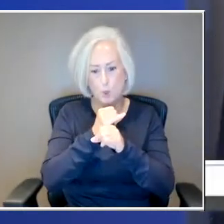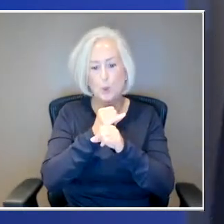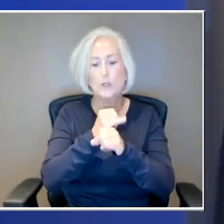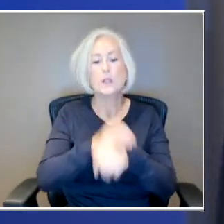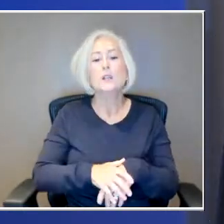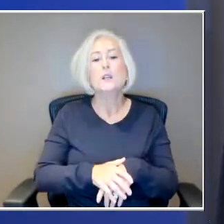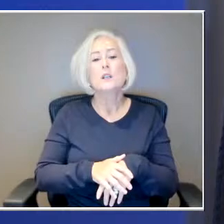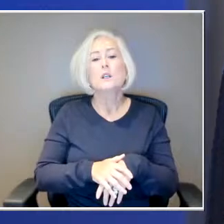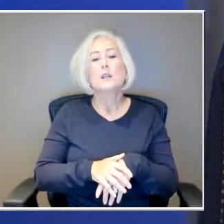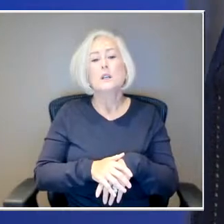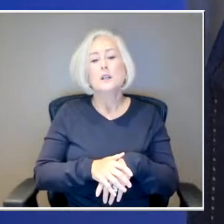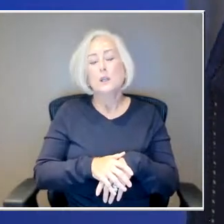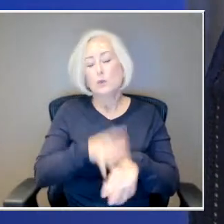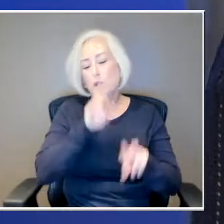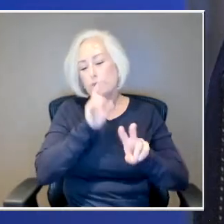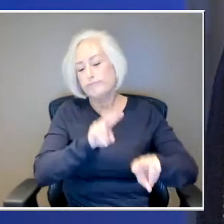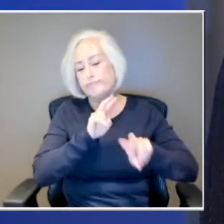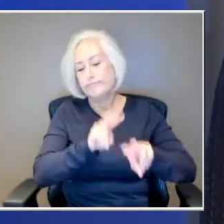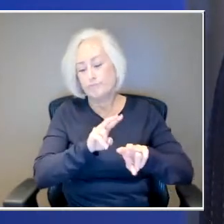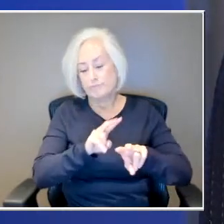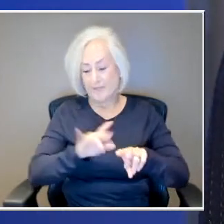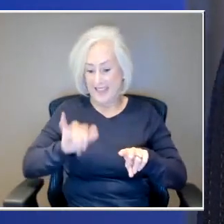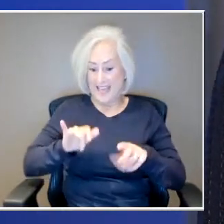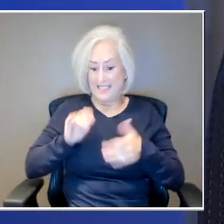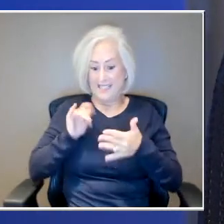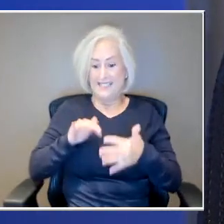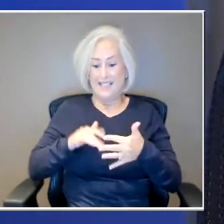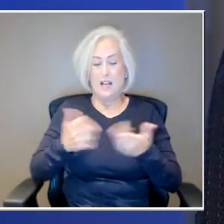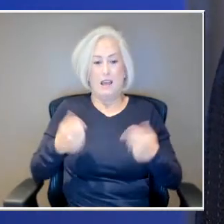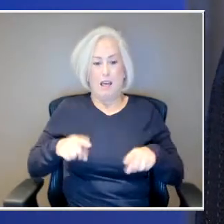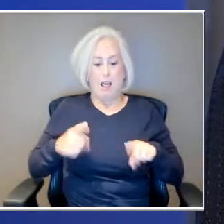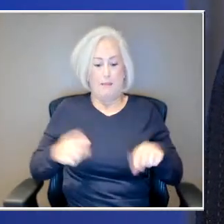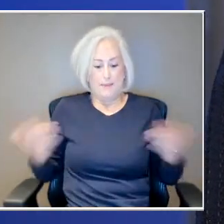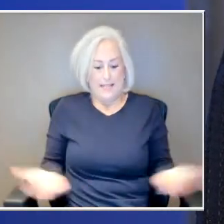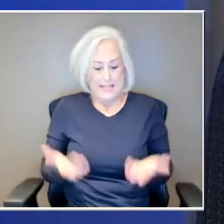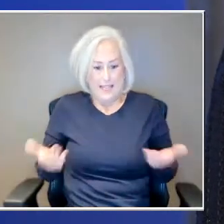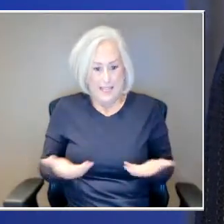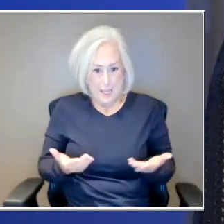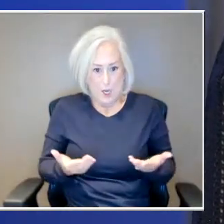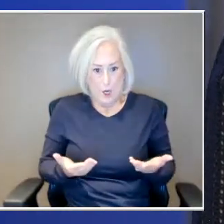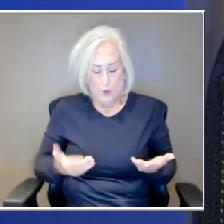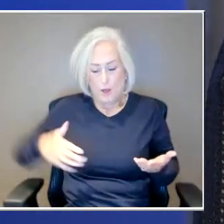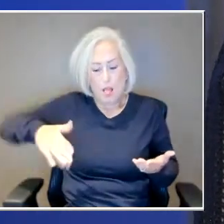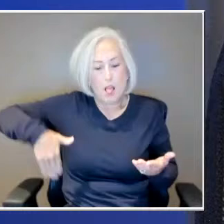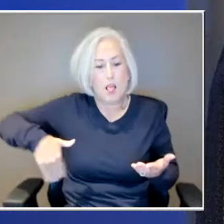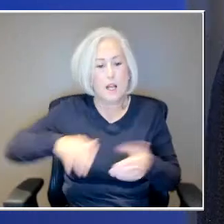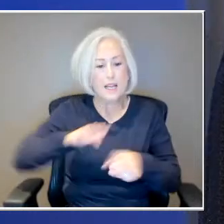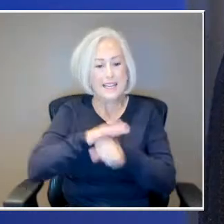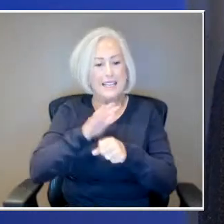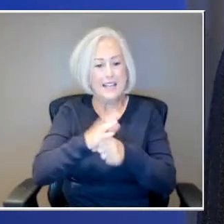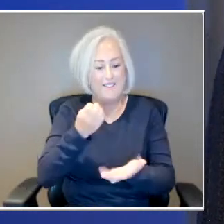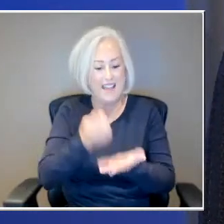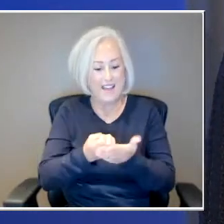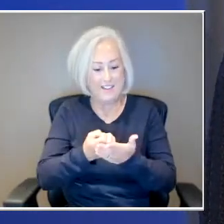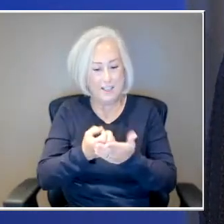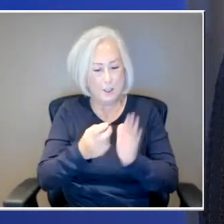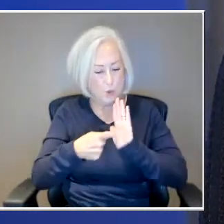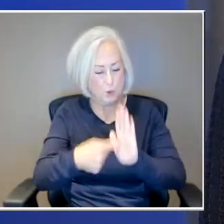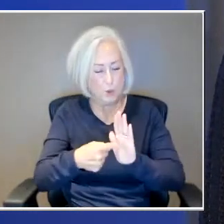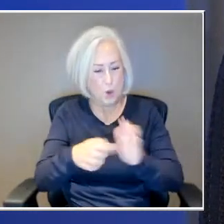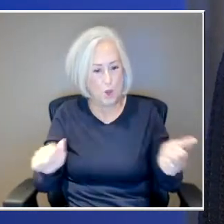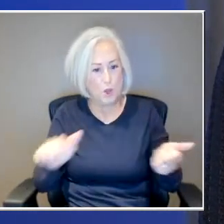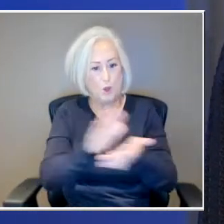are actively doing those trials here. So I don't think that we have enough evidence to suggest that they cause autoimmune